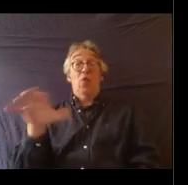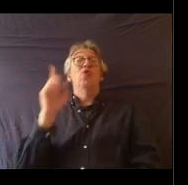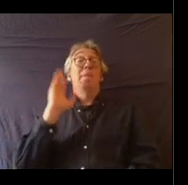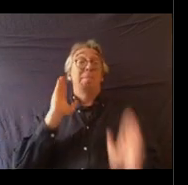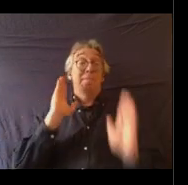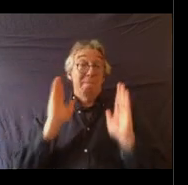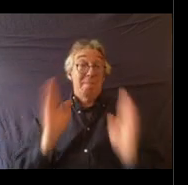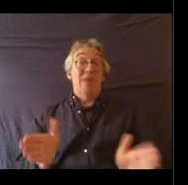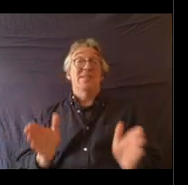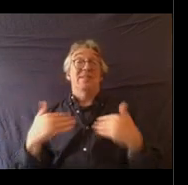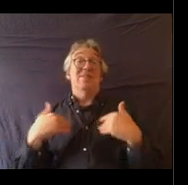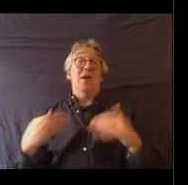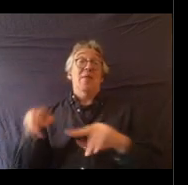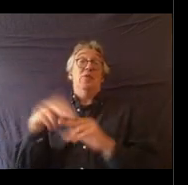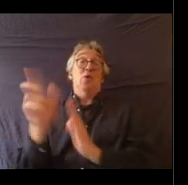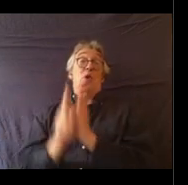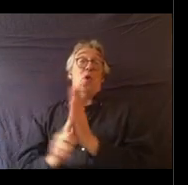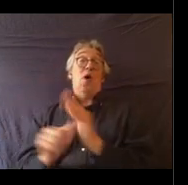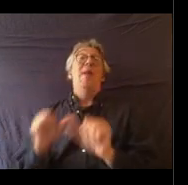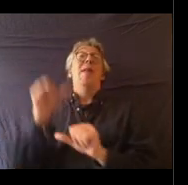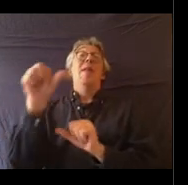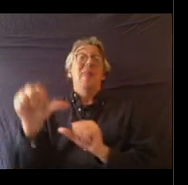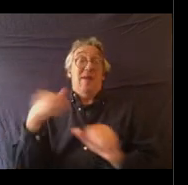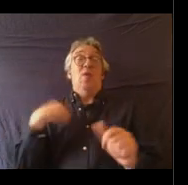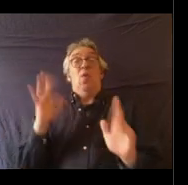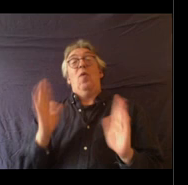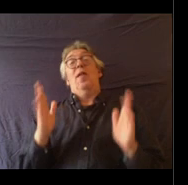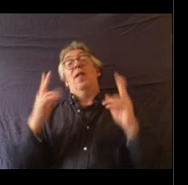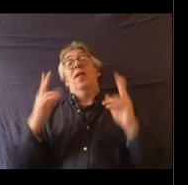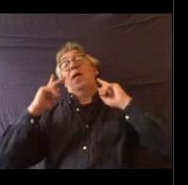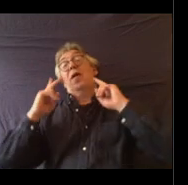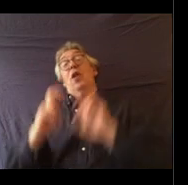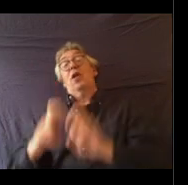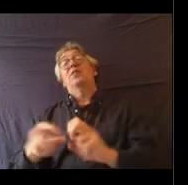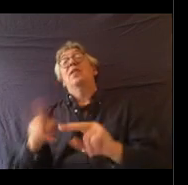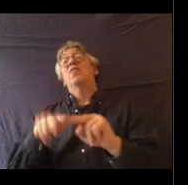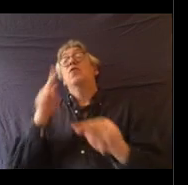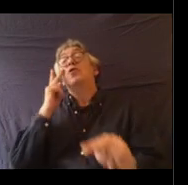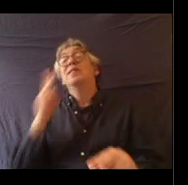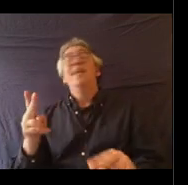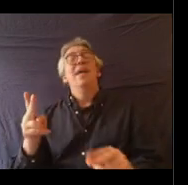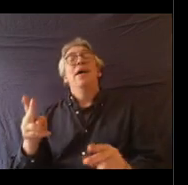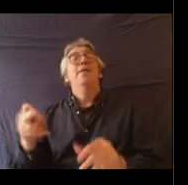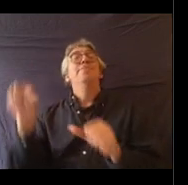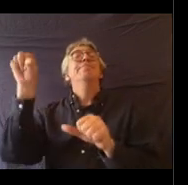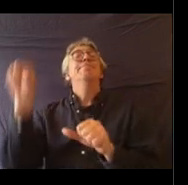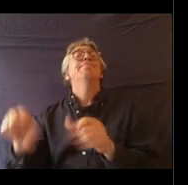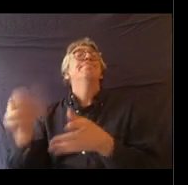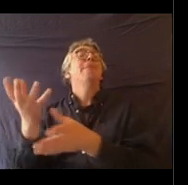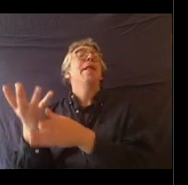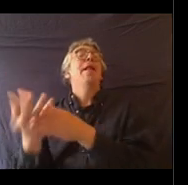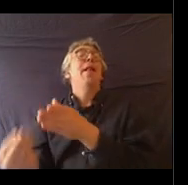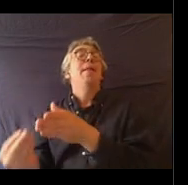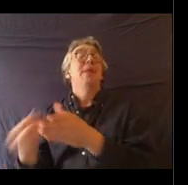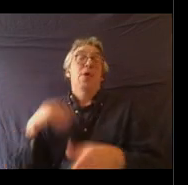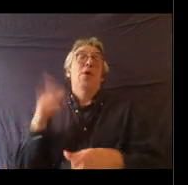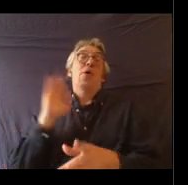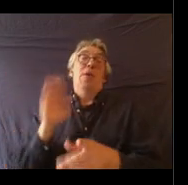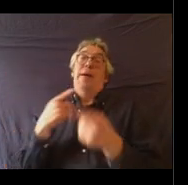analyze how it was transposed. And if we see any shortcomings, we will have to take this up with the member